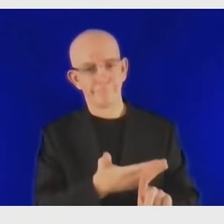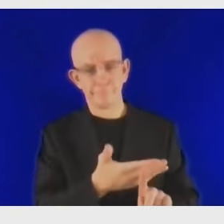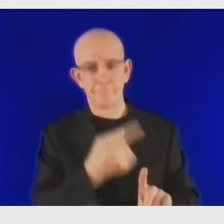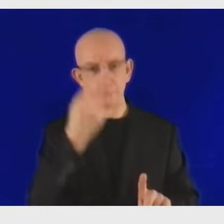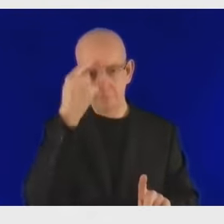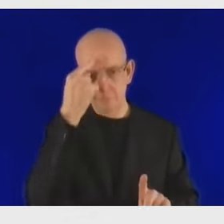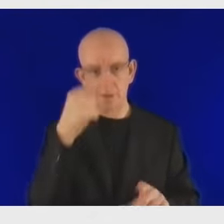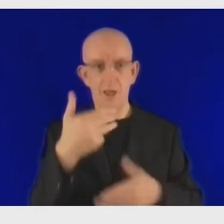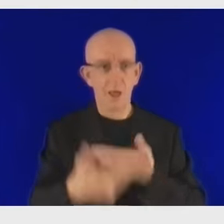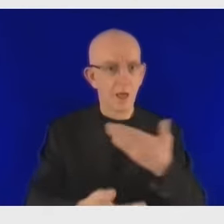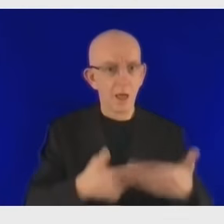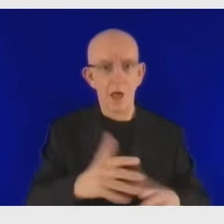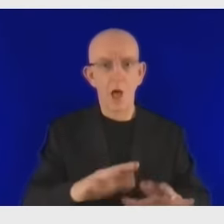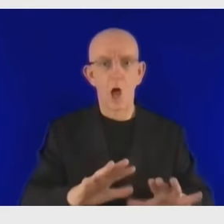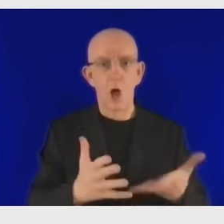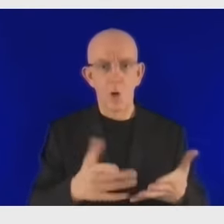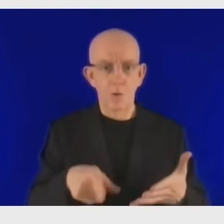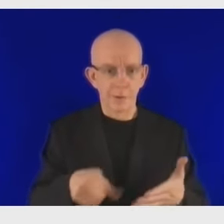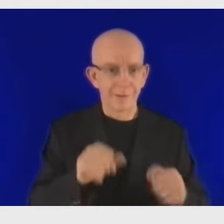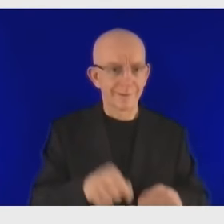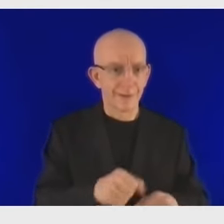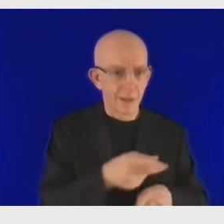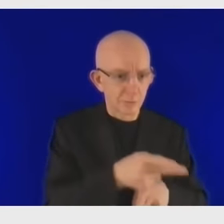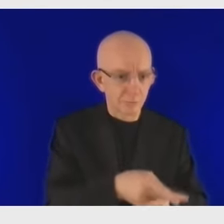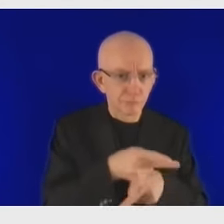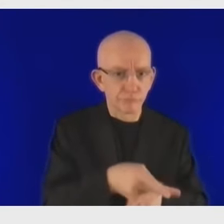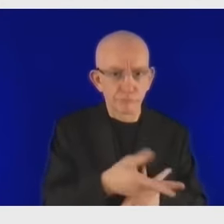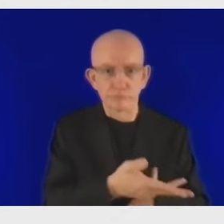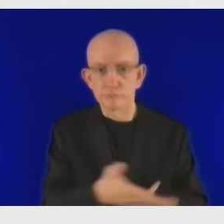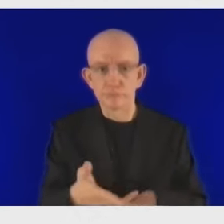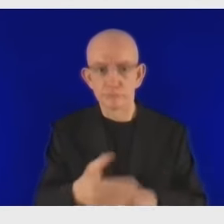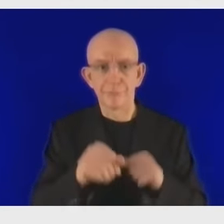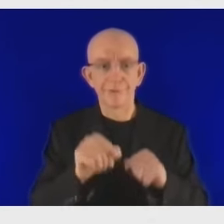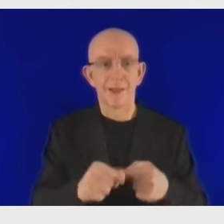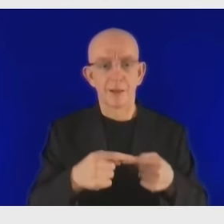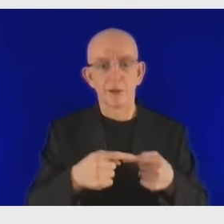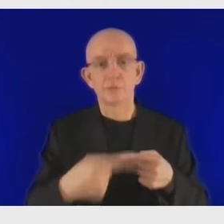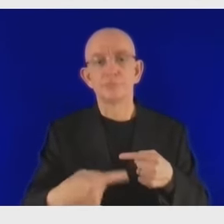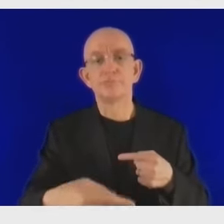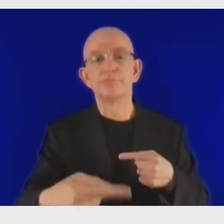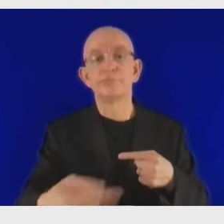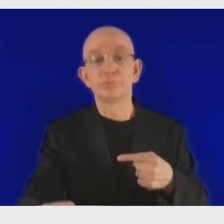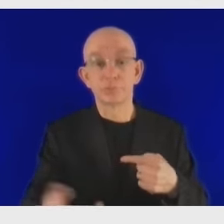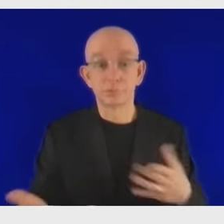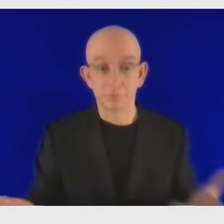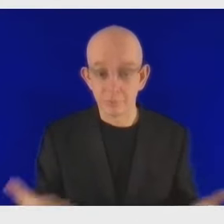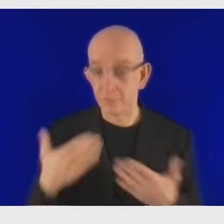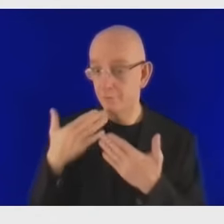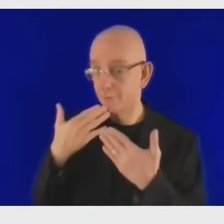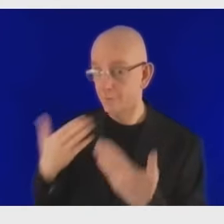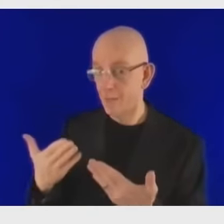Tomas, for sharing your story. I'd now like to hand over to Julius, because I know you do a lot of work